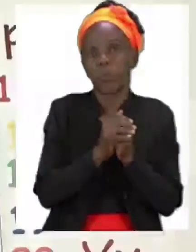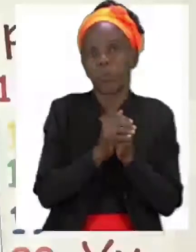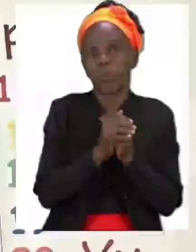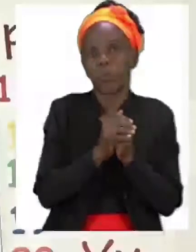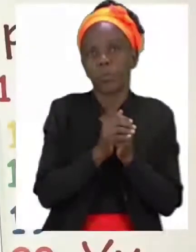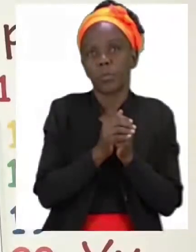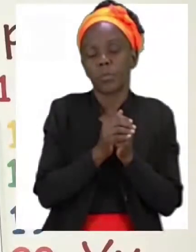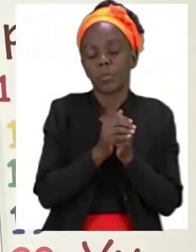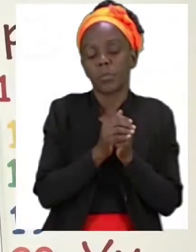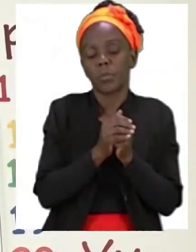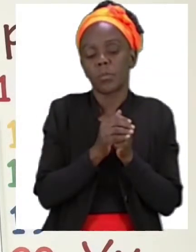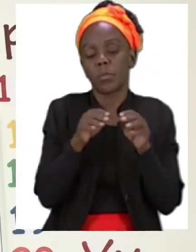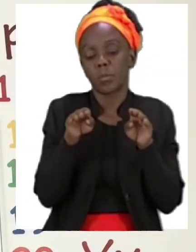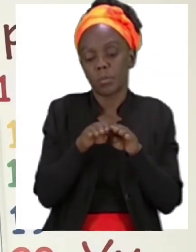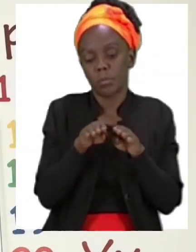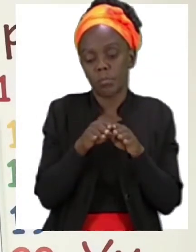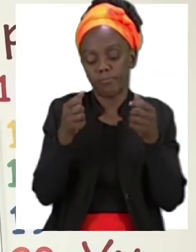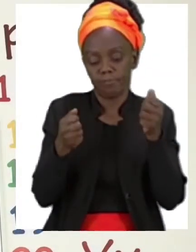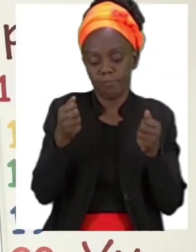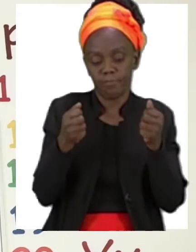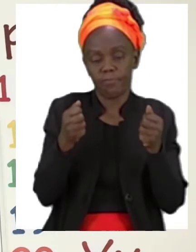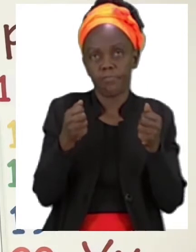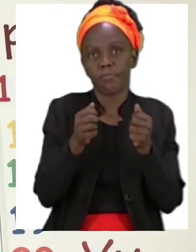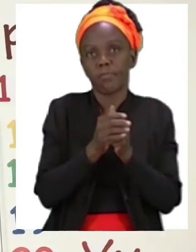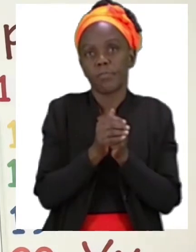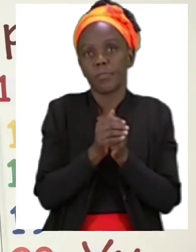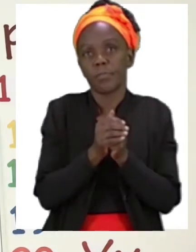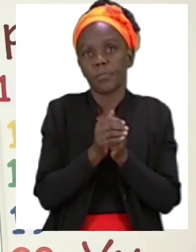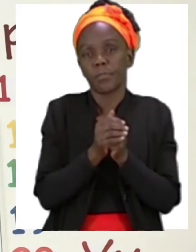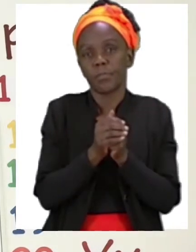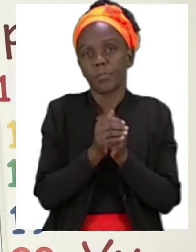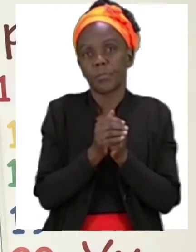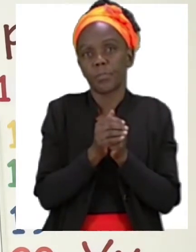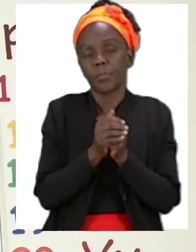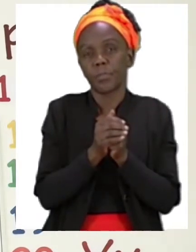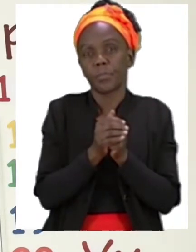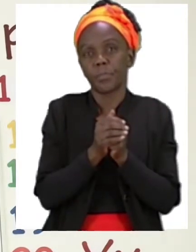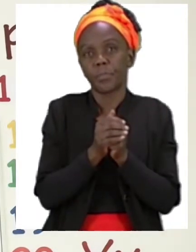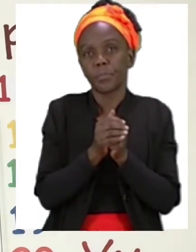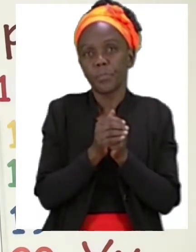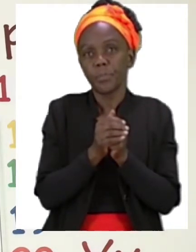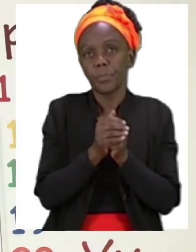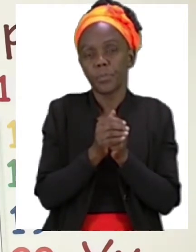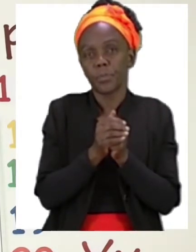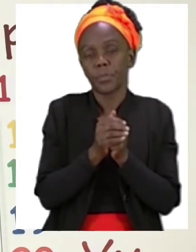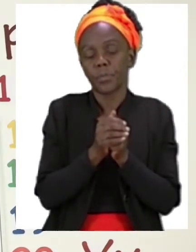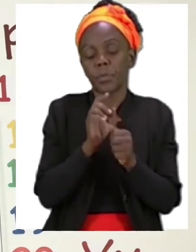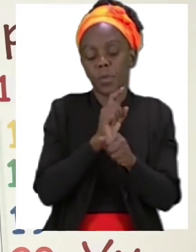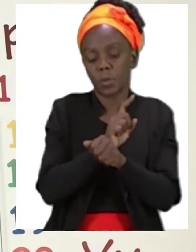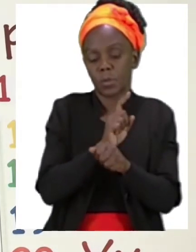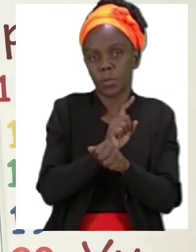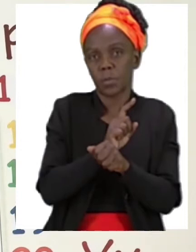made the cars. Now it says Maria has 2 sons. This is the first